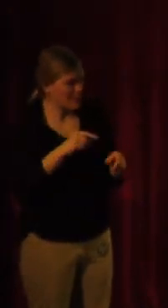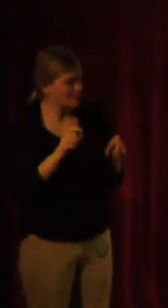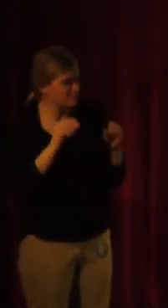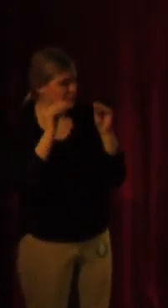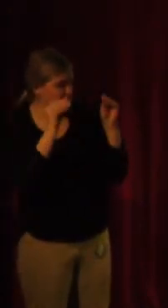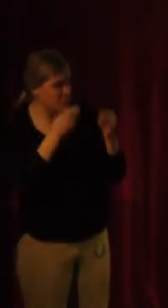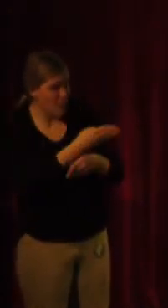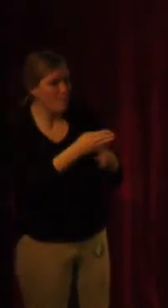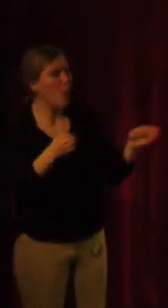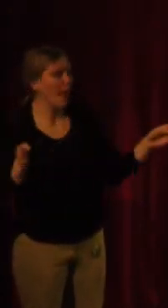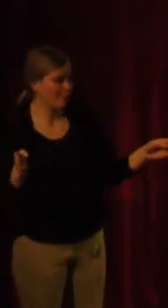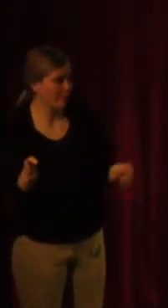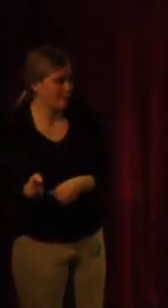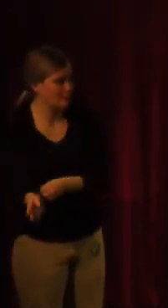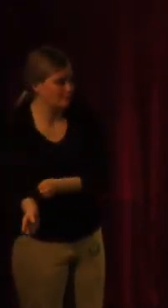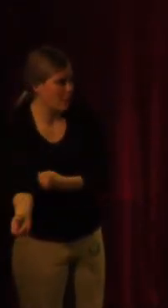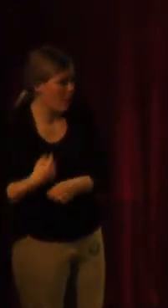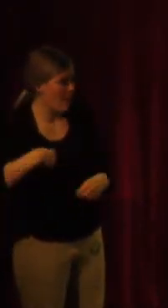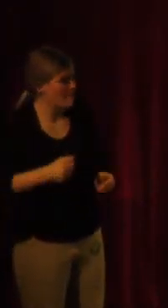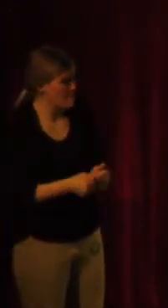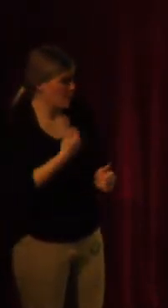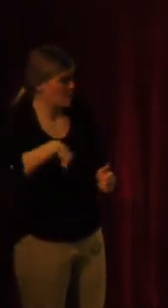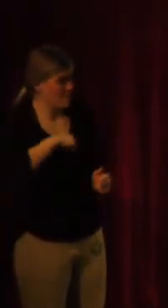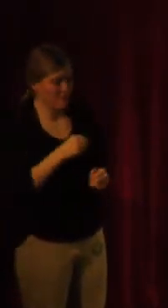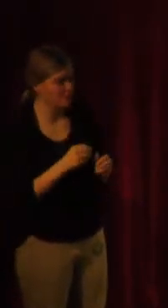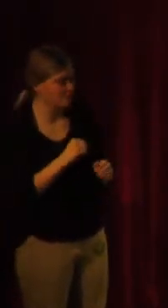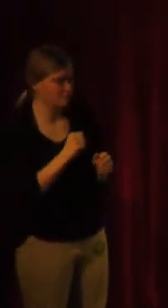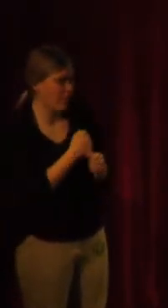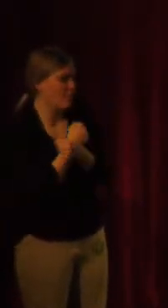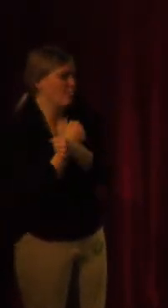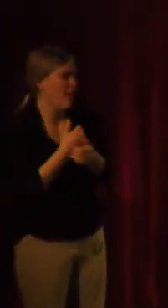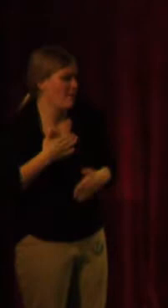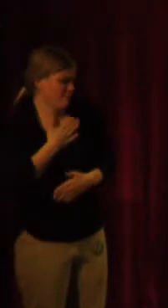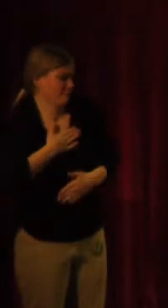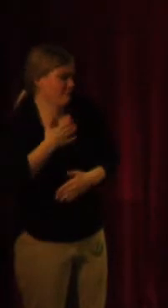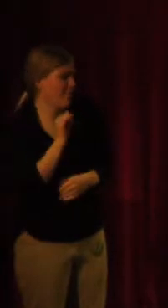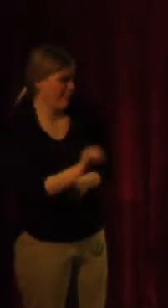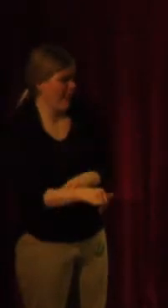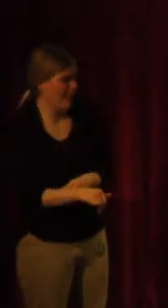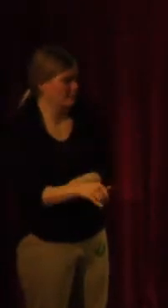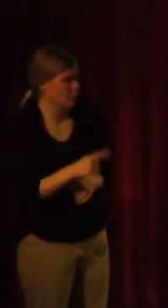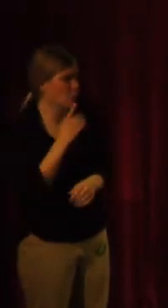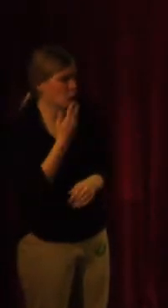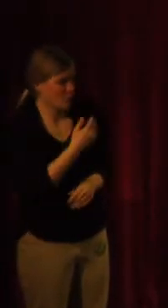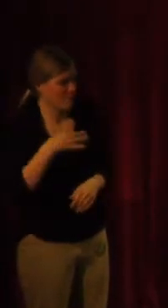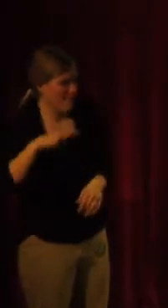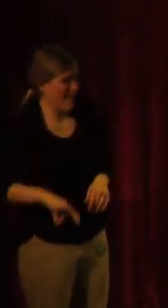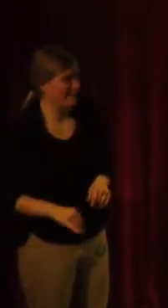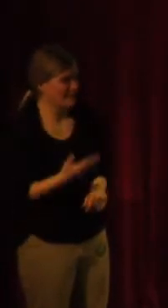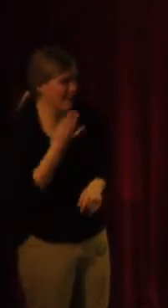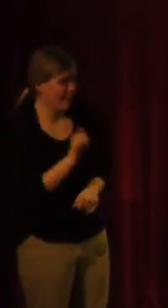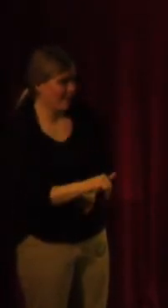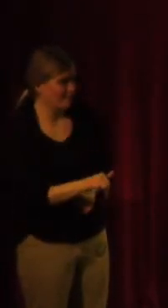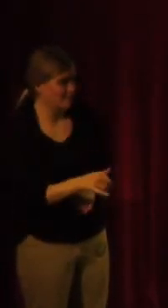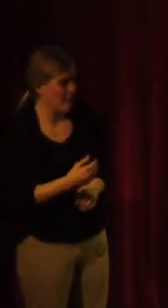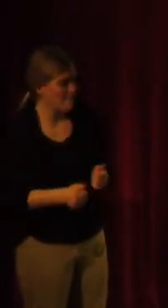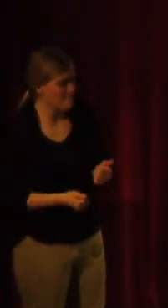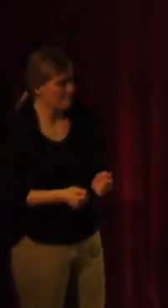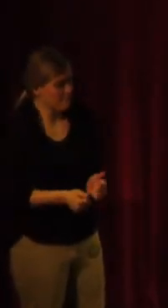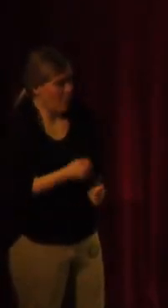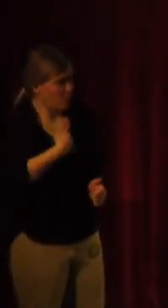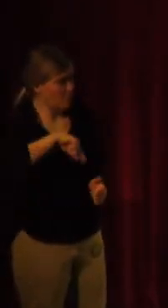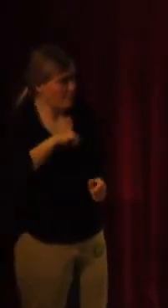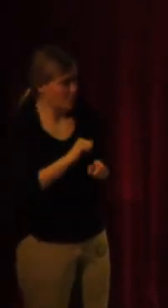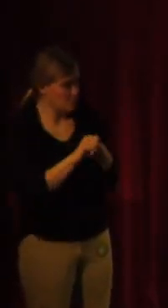University. And most of us love that. There are great benefits of that. We were all trained, though most of us were trained